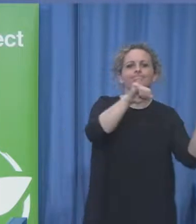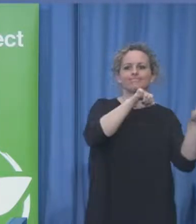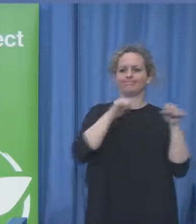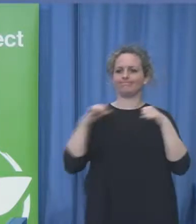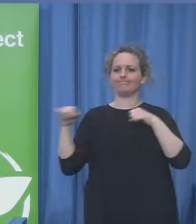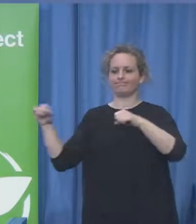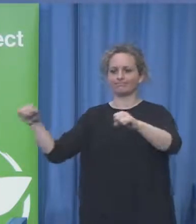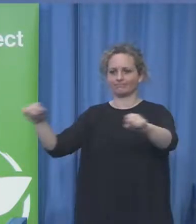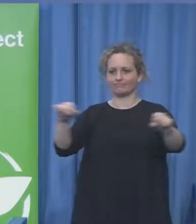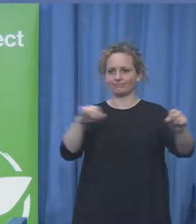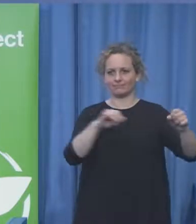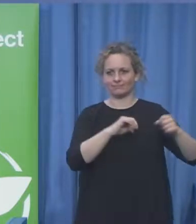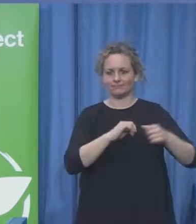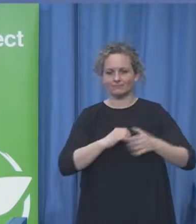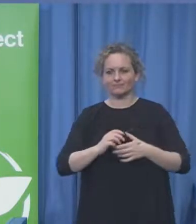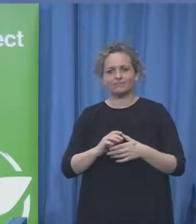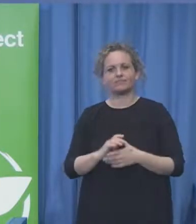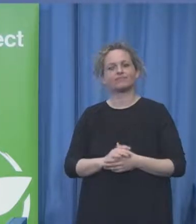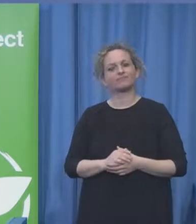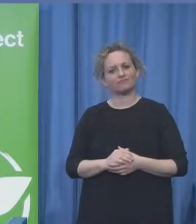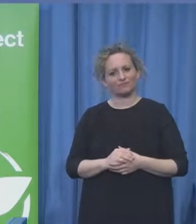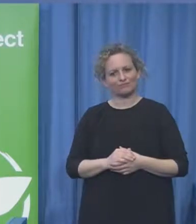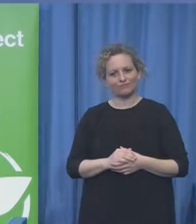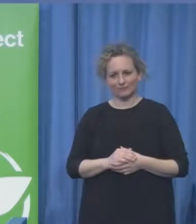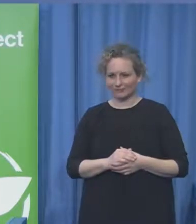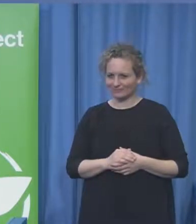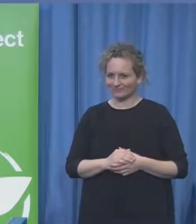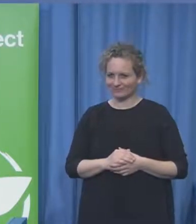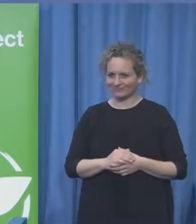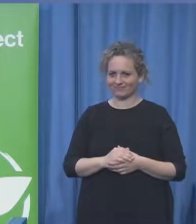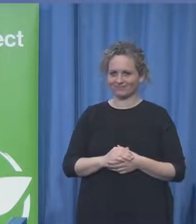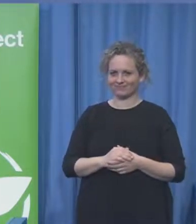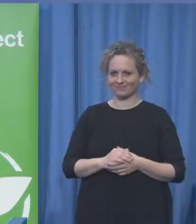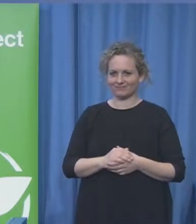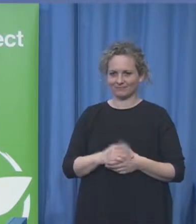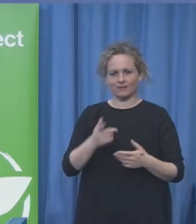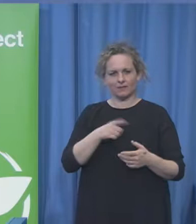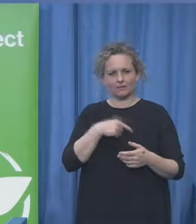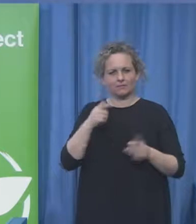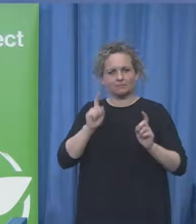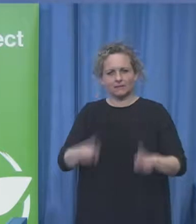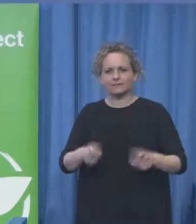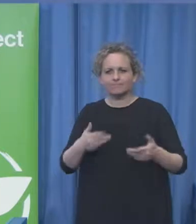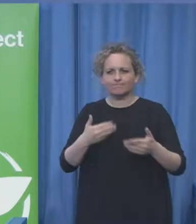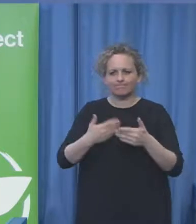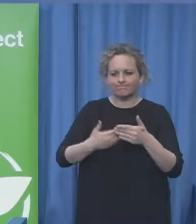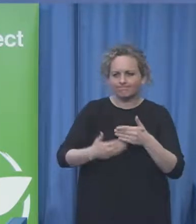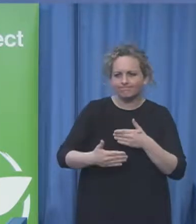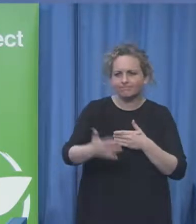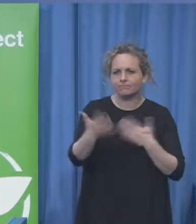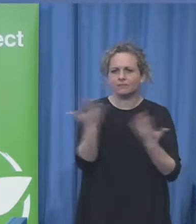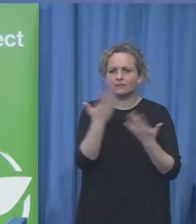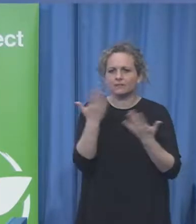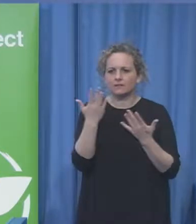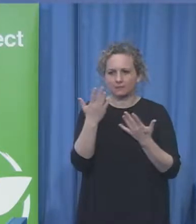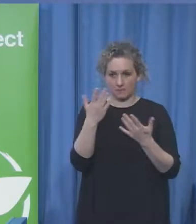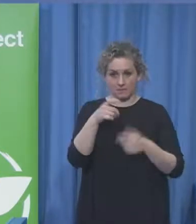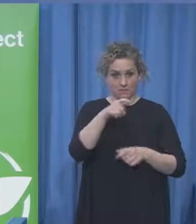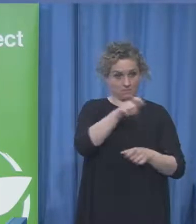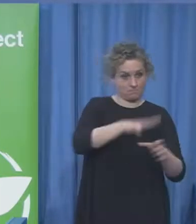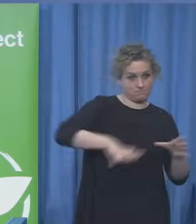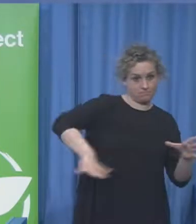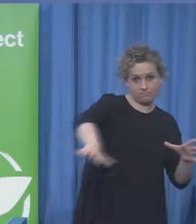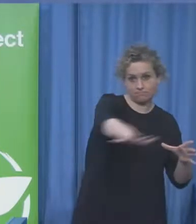make sure these universal social and public services do be accessible and available and effective. And we need